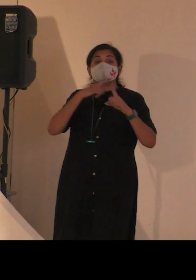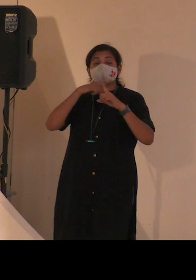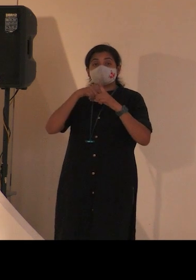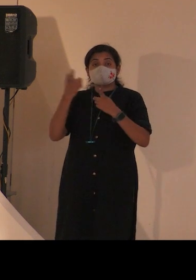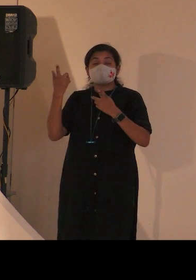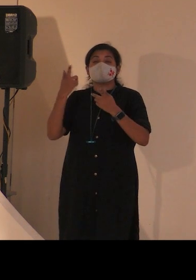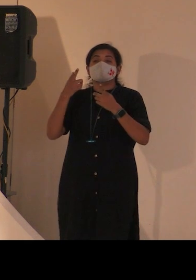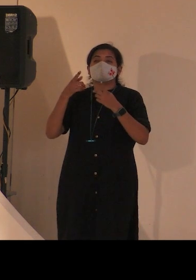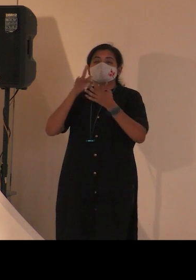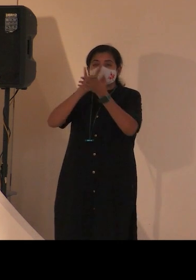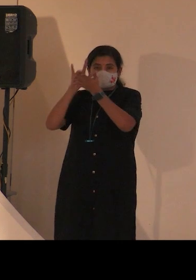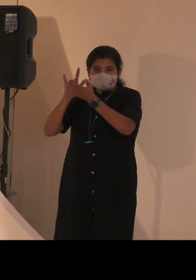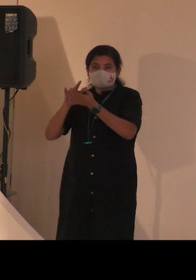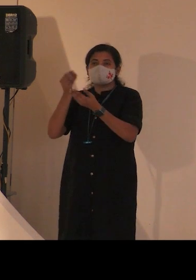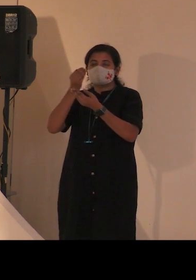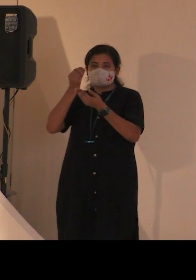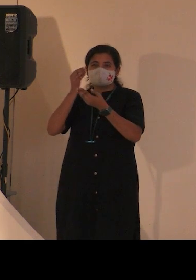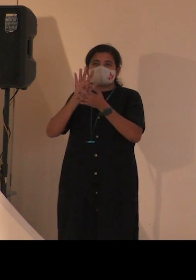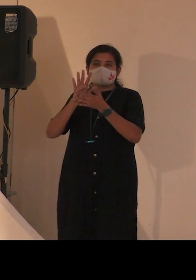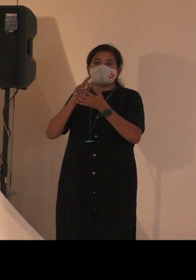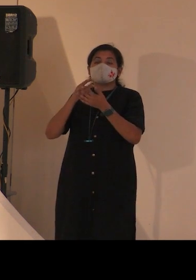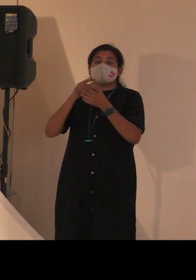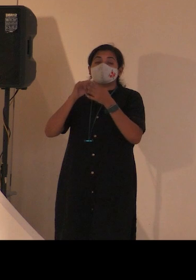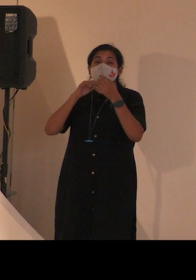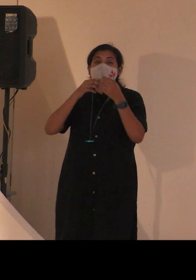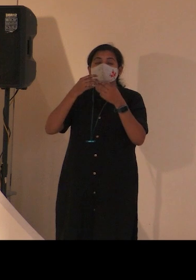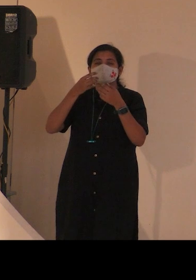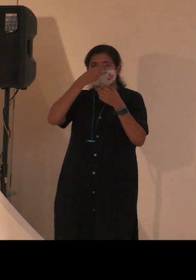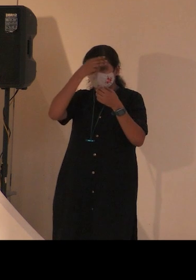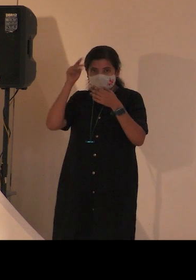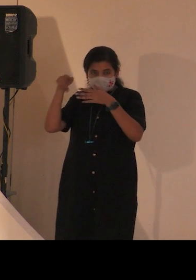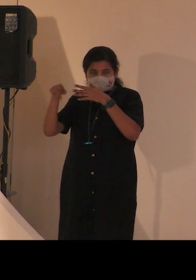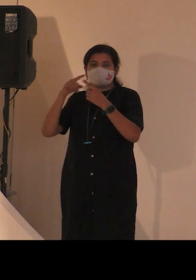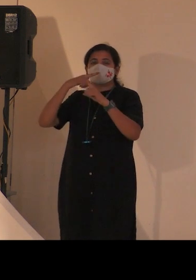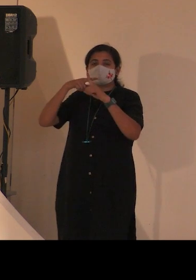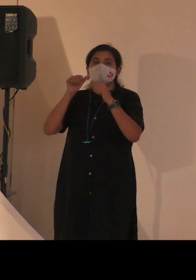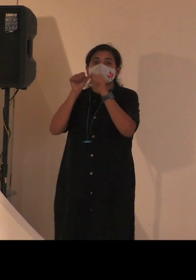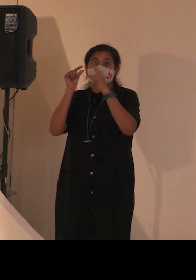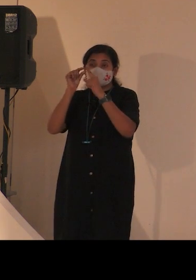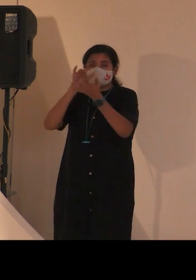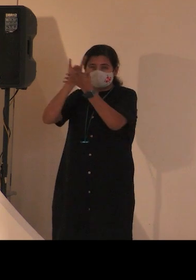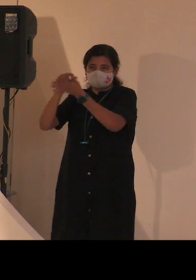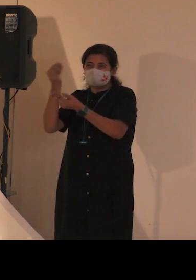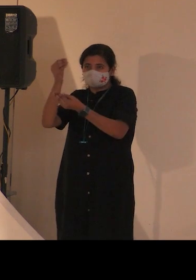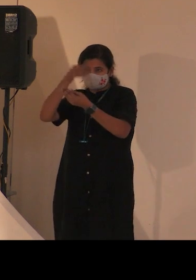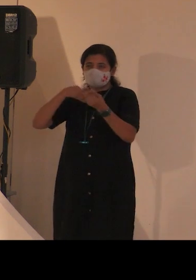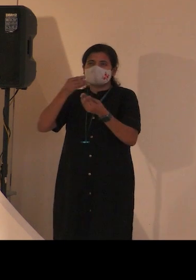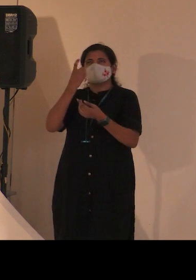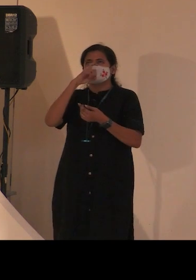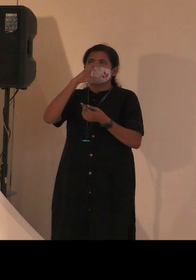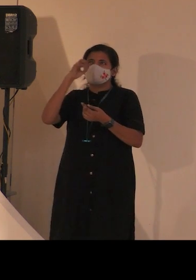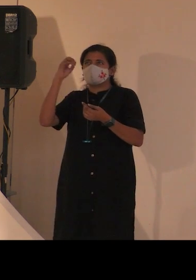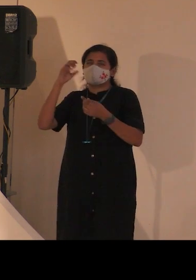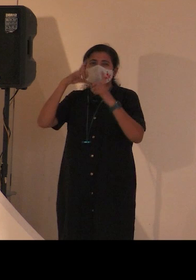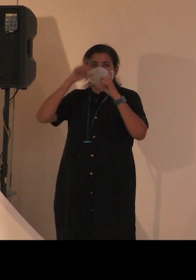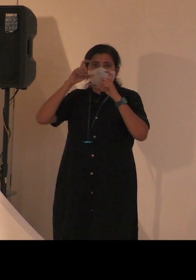Vijayanagara period as well as some parts of Tamil Nadu as well as Andhra Pradesh. These were almost 700 photographs that came